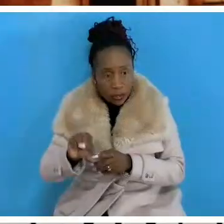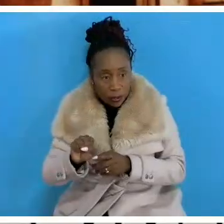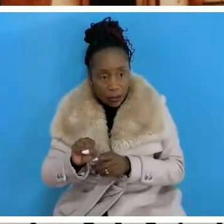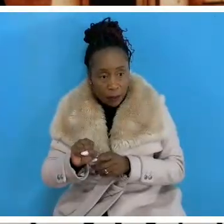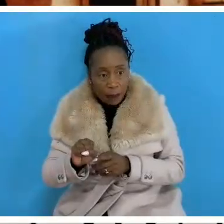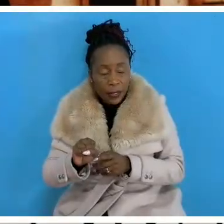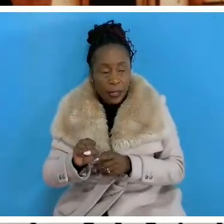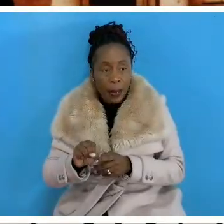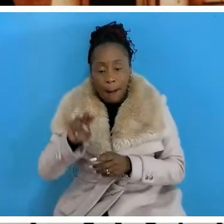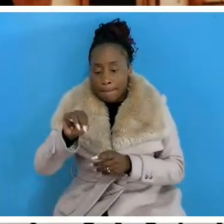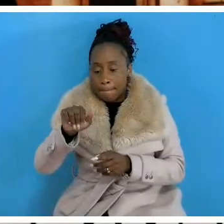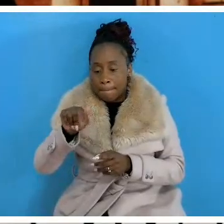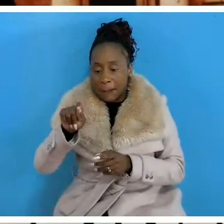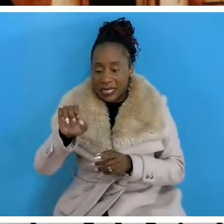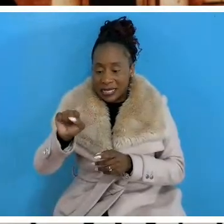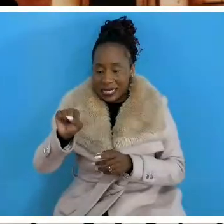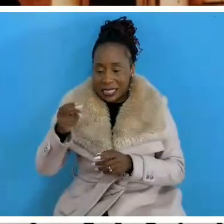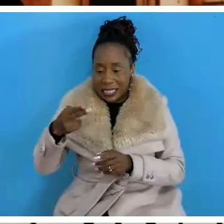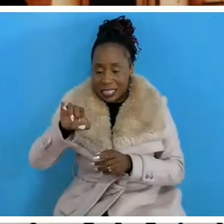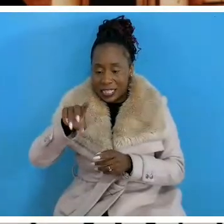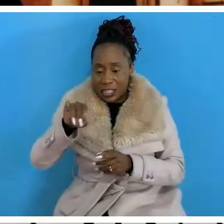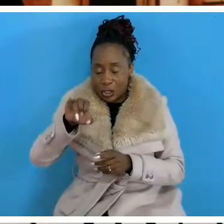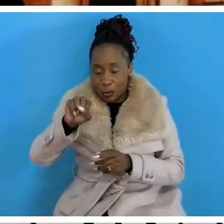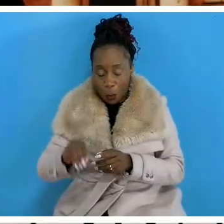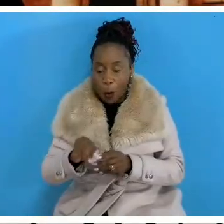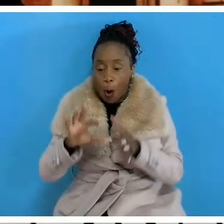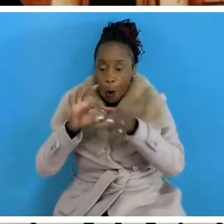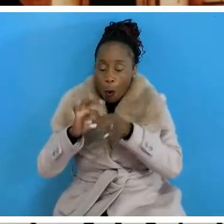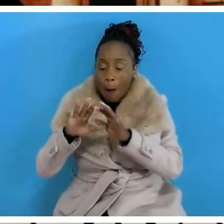home-based care was given this amount of money.